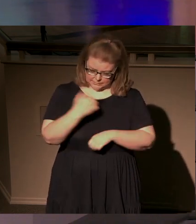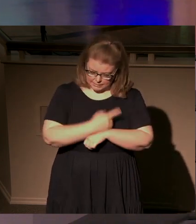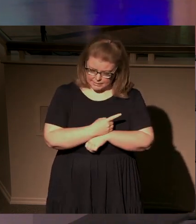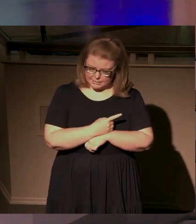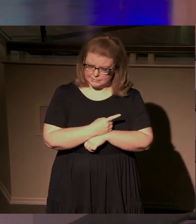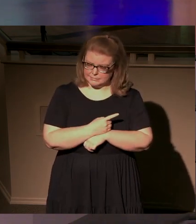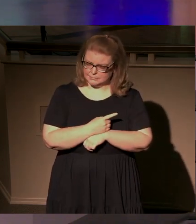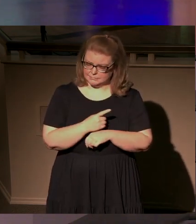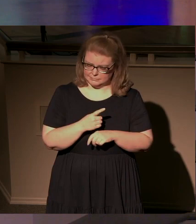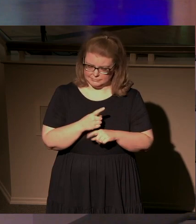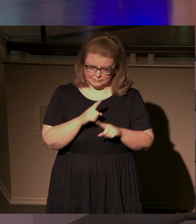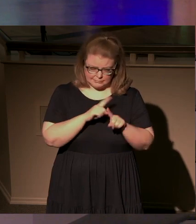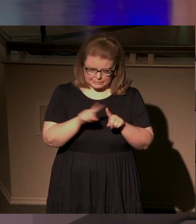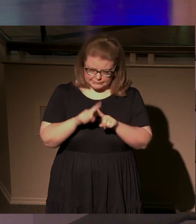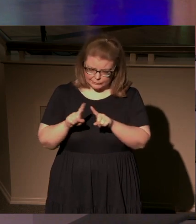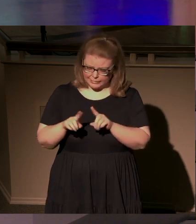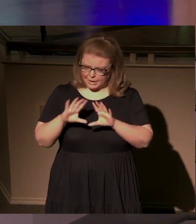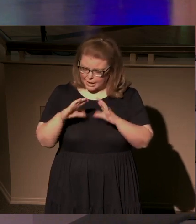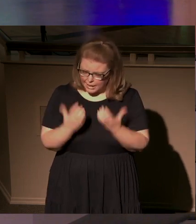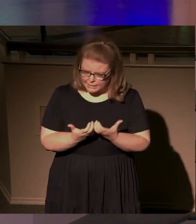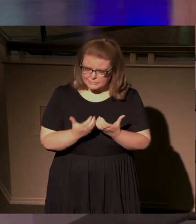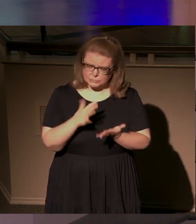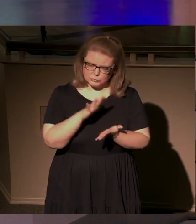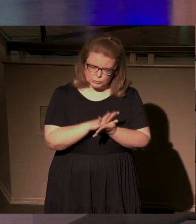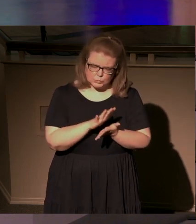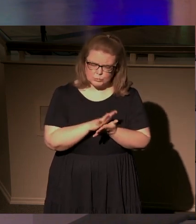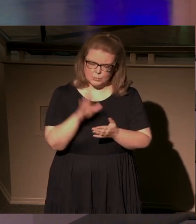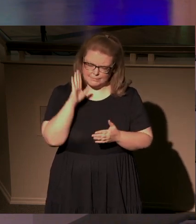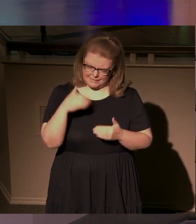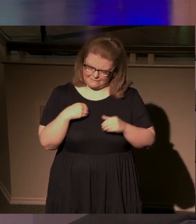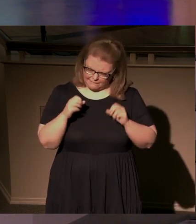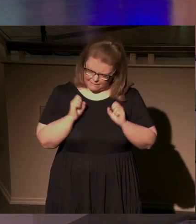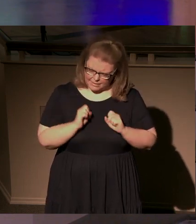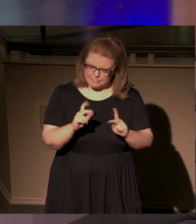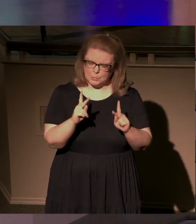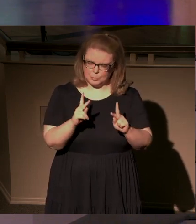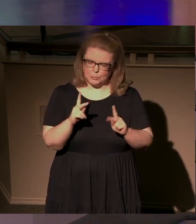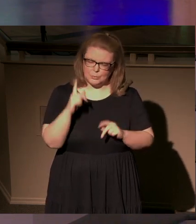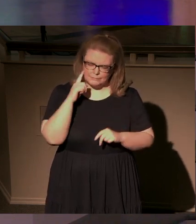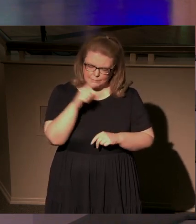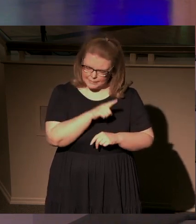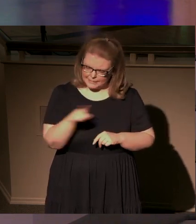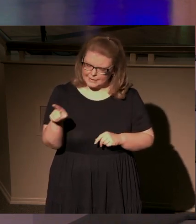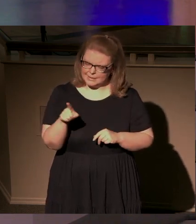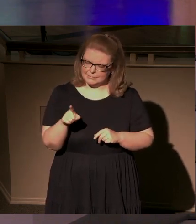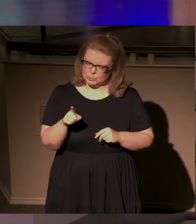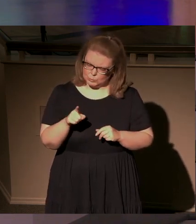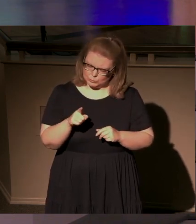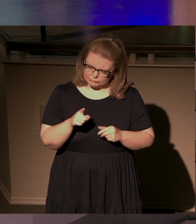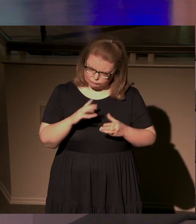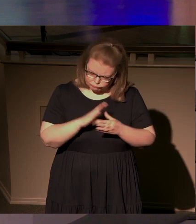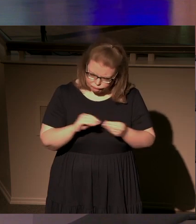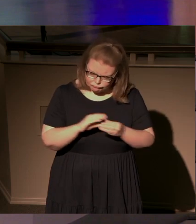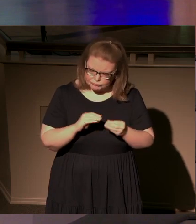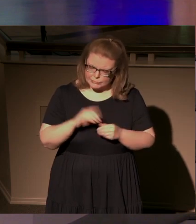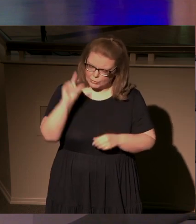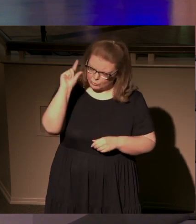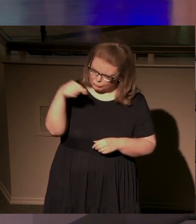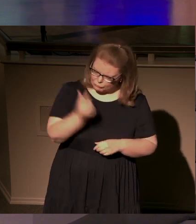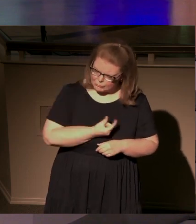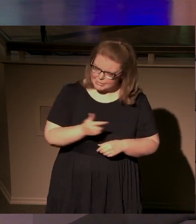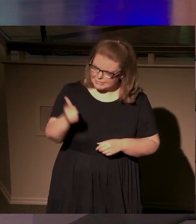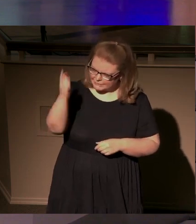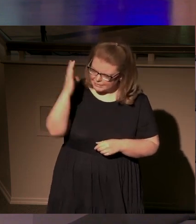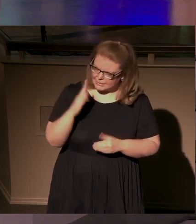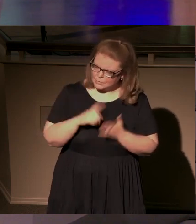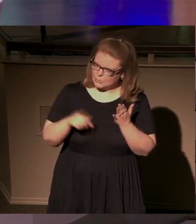class, this set of classes would be an opportunity for them to share that grace of God that you have given to